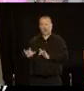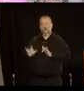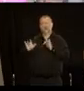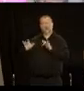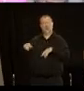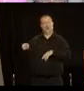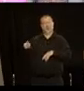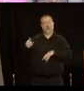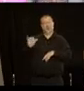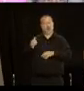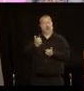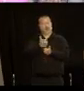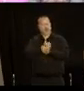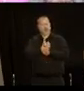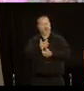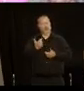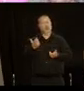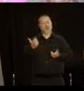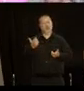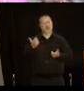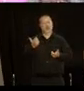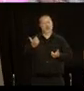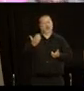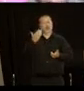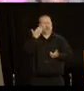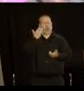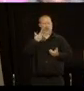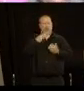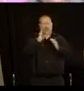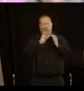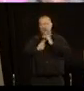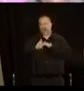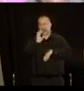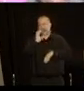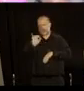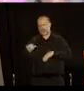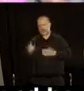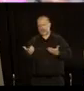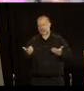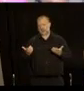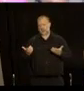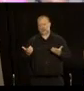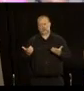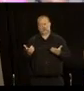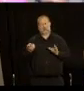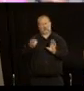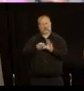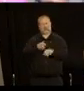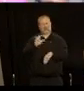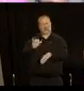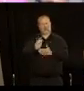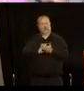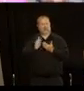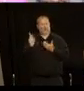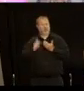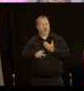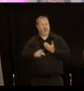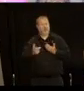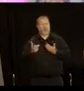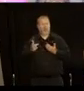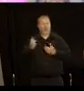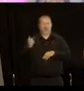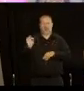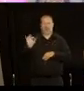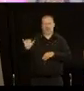how much love, and how much humility is involved in participating in something like that and being one of